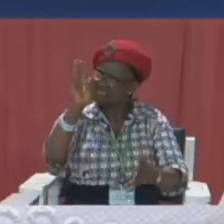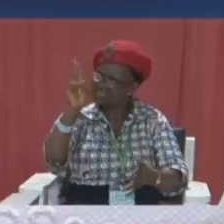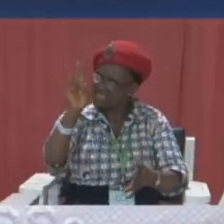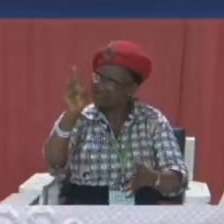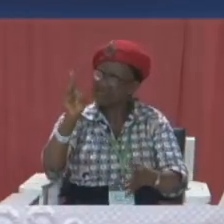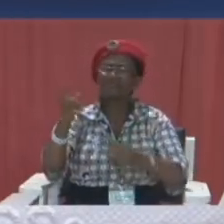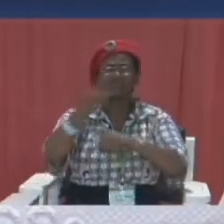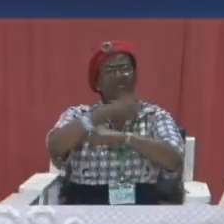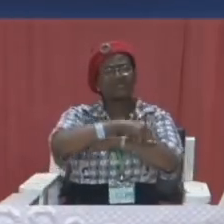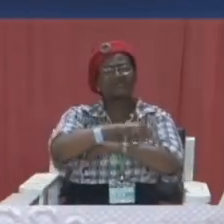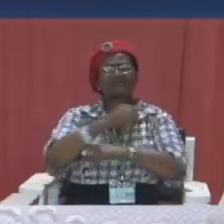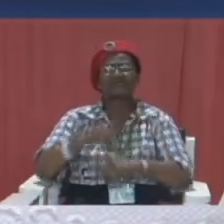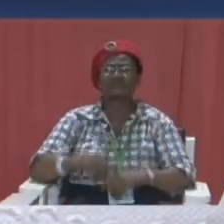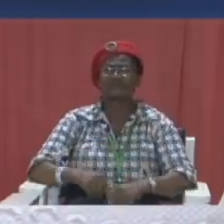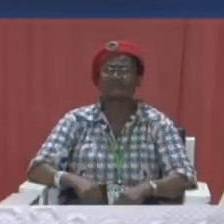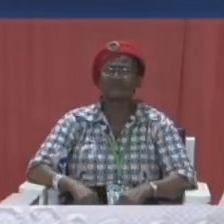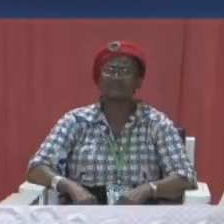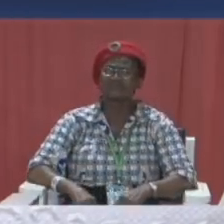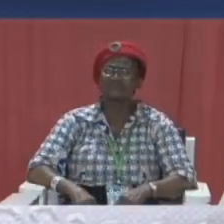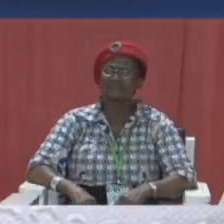was